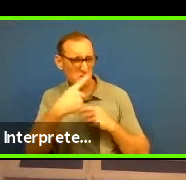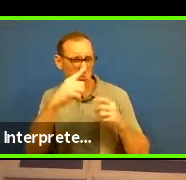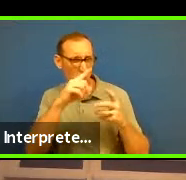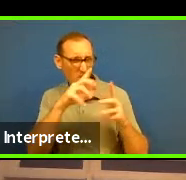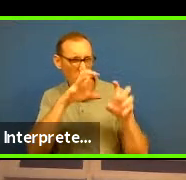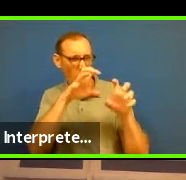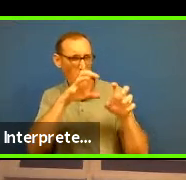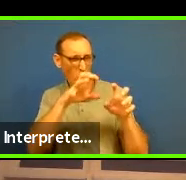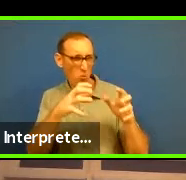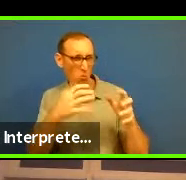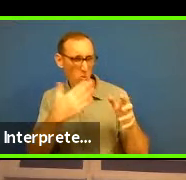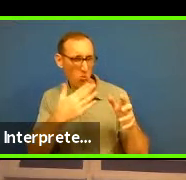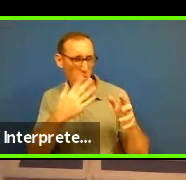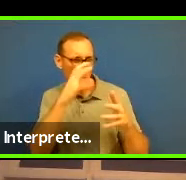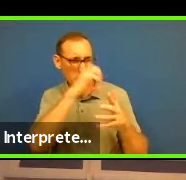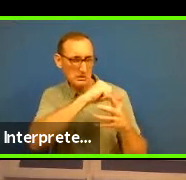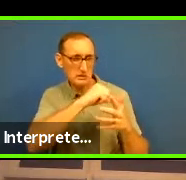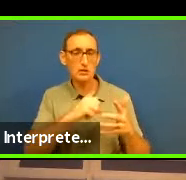had, which was,